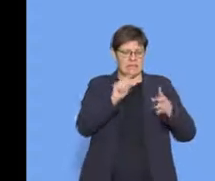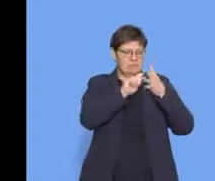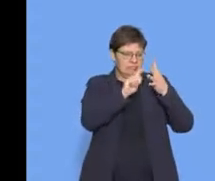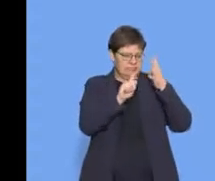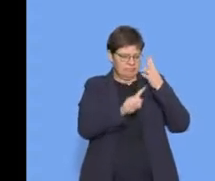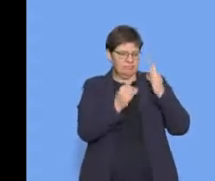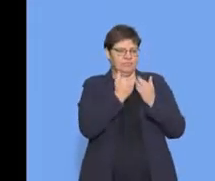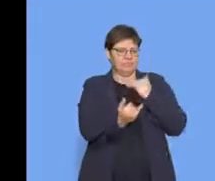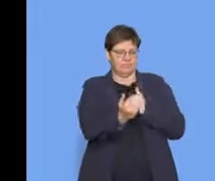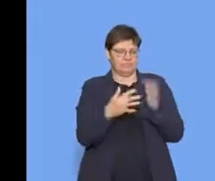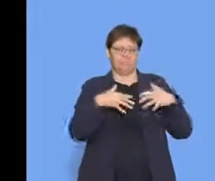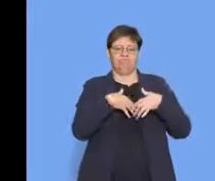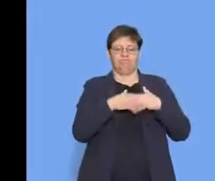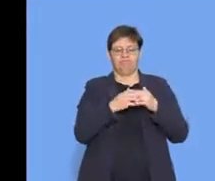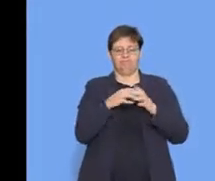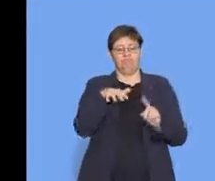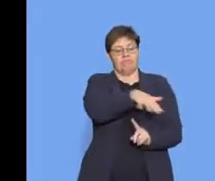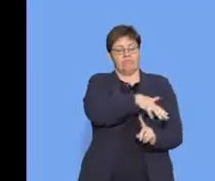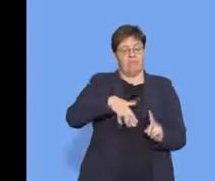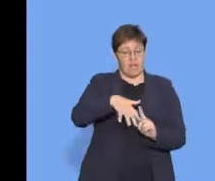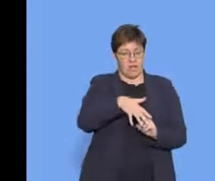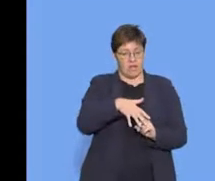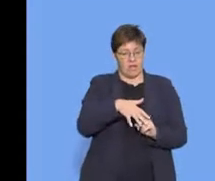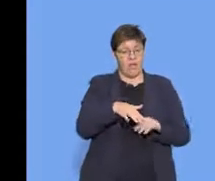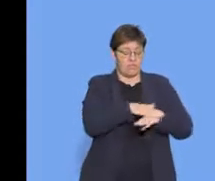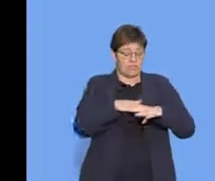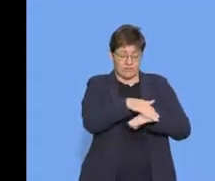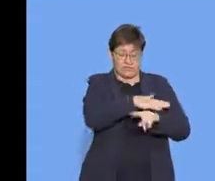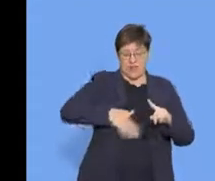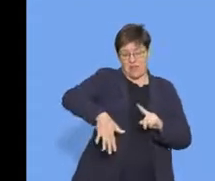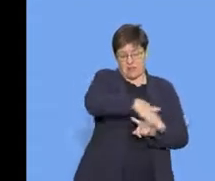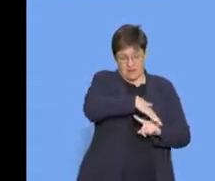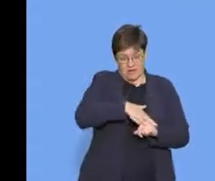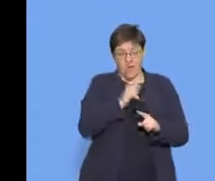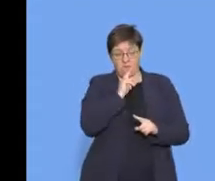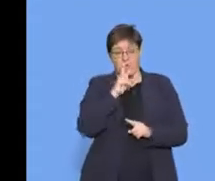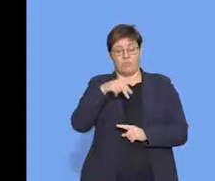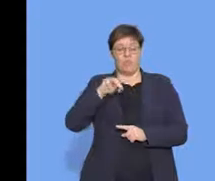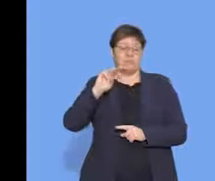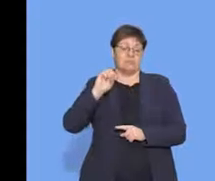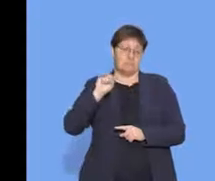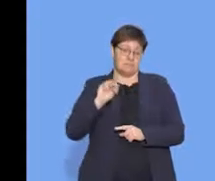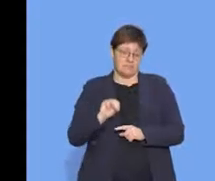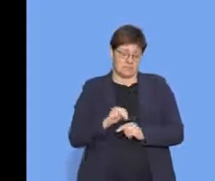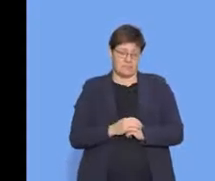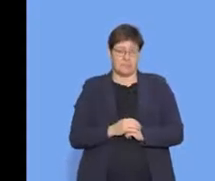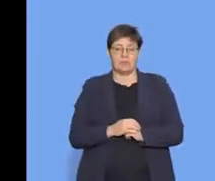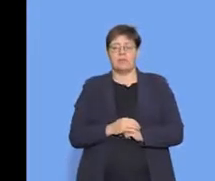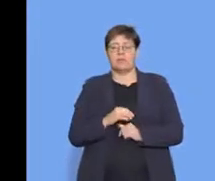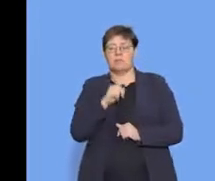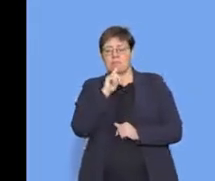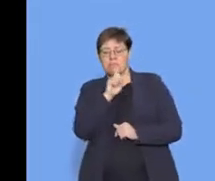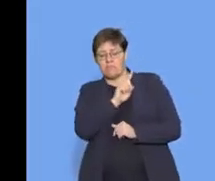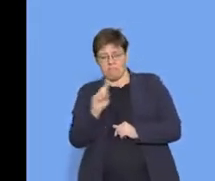individual rectangles that comprise the area, or the surface area rather, of the prism, and I need to find the